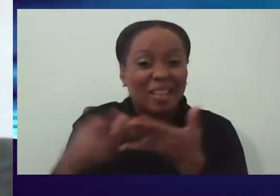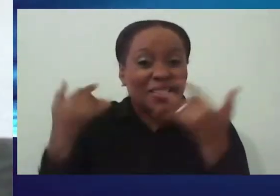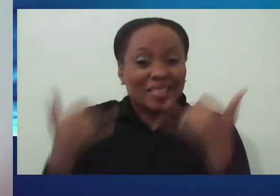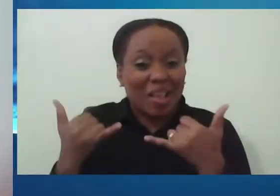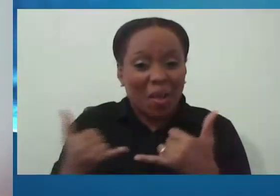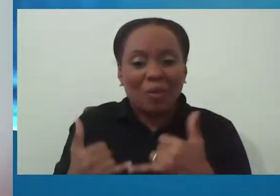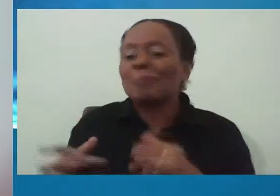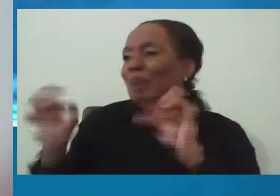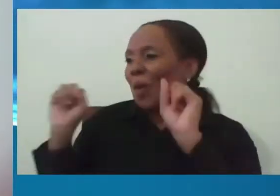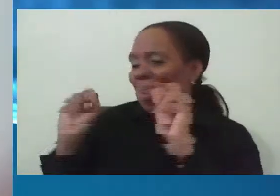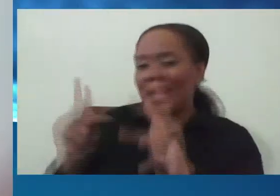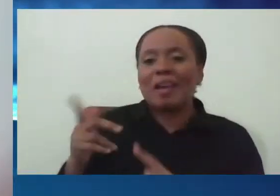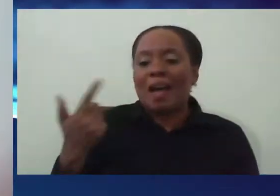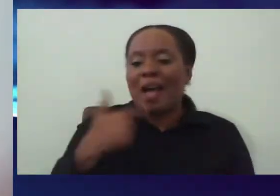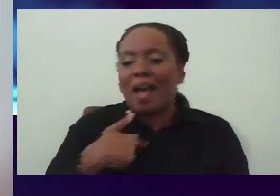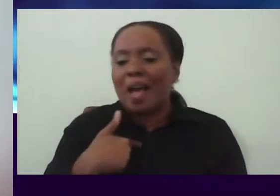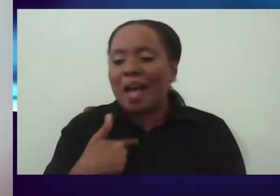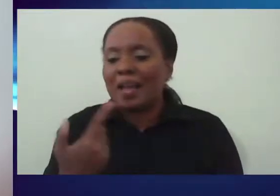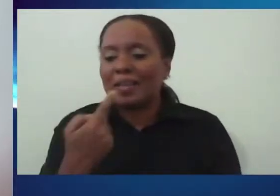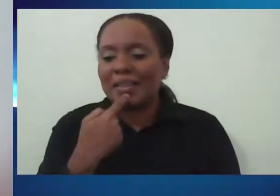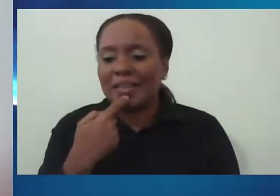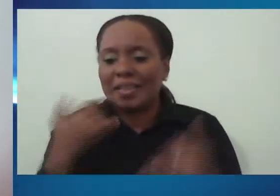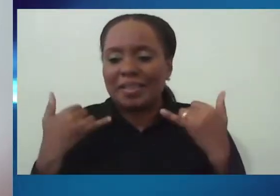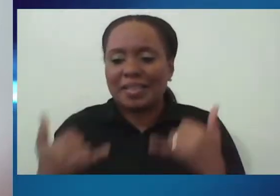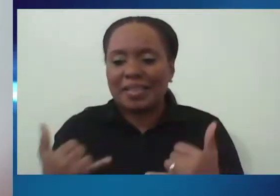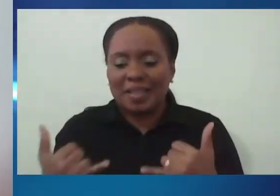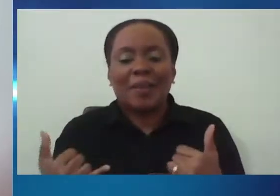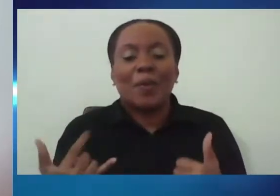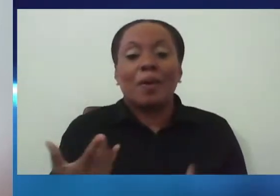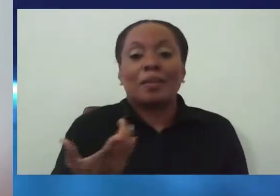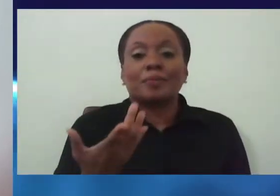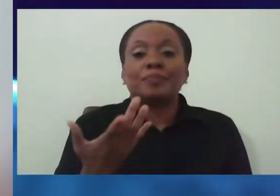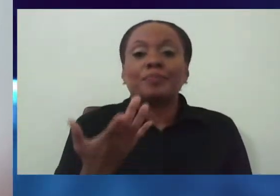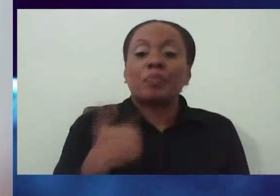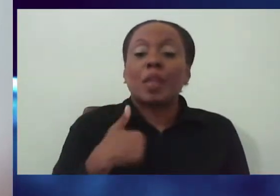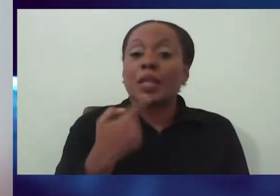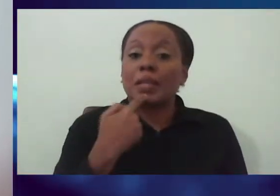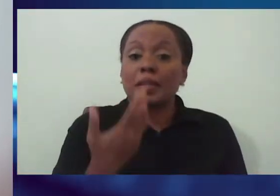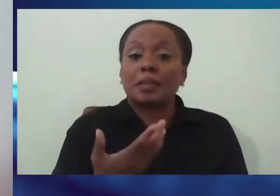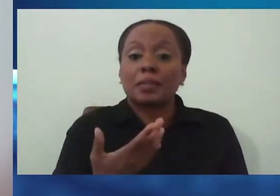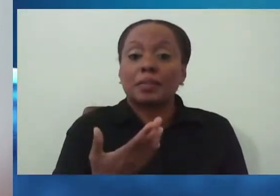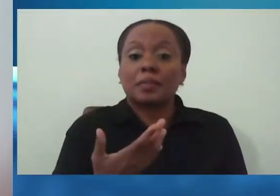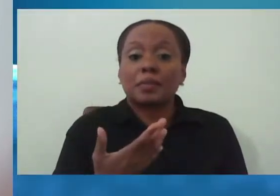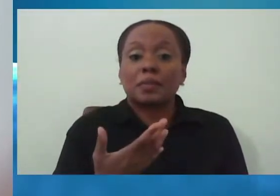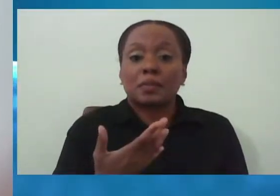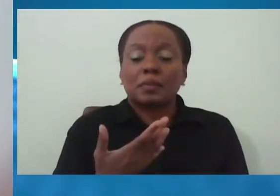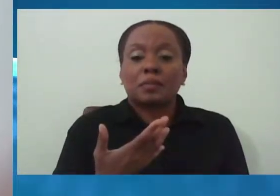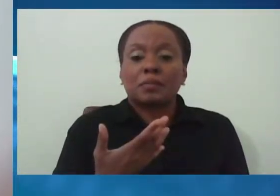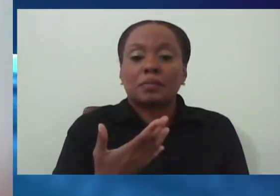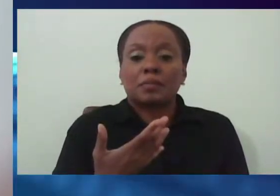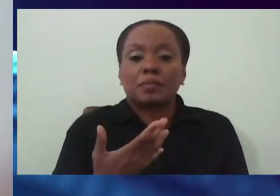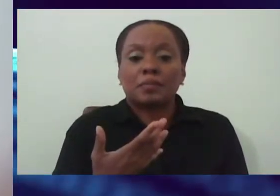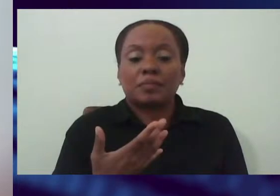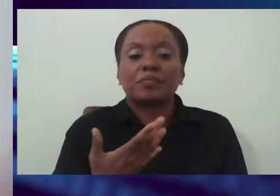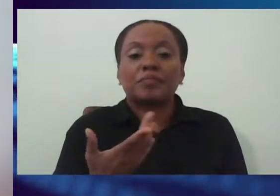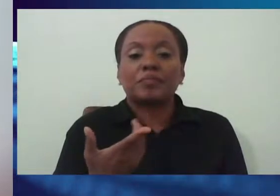What I would say to this question is there is certainly